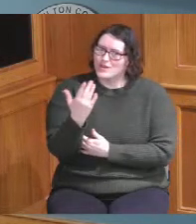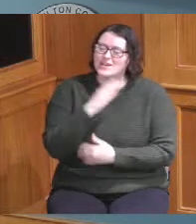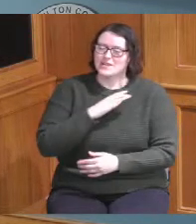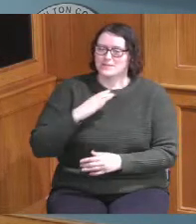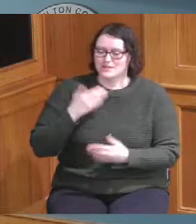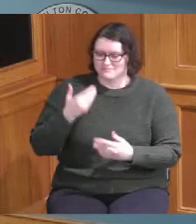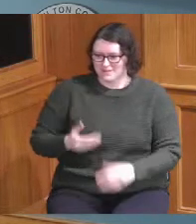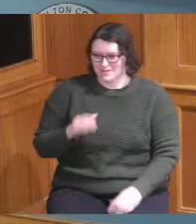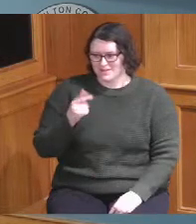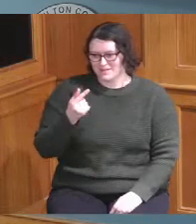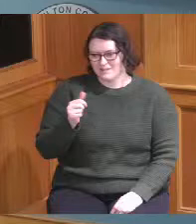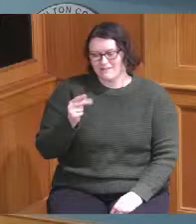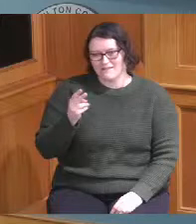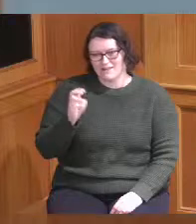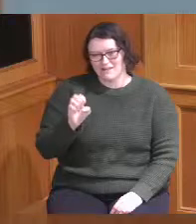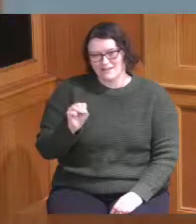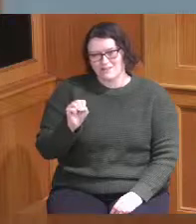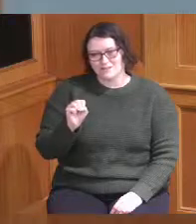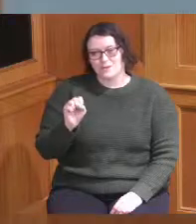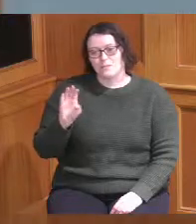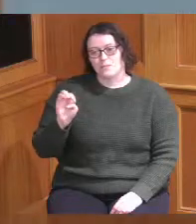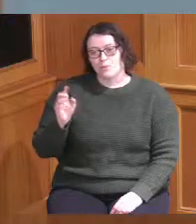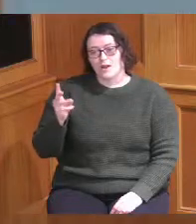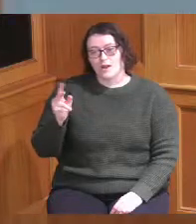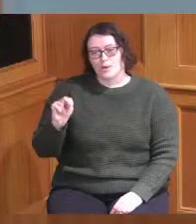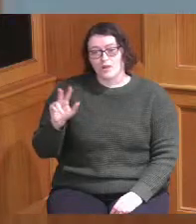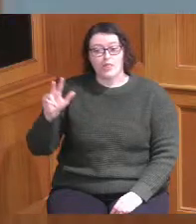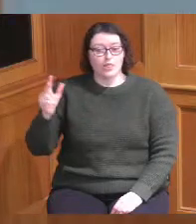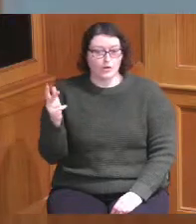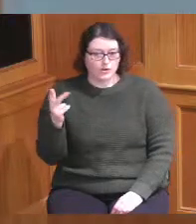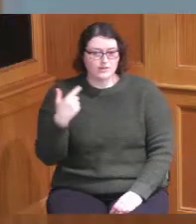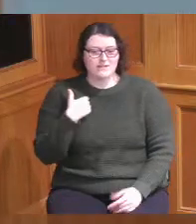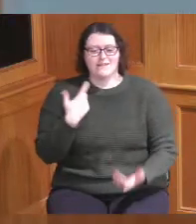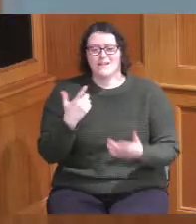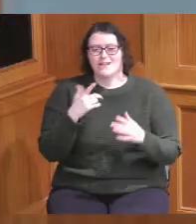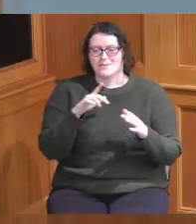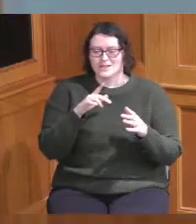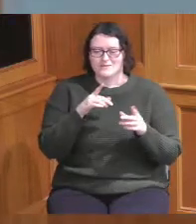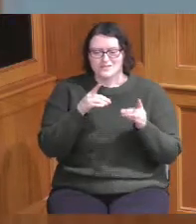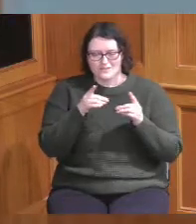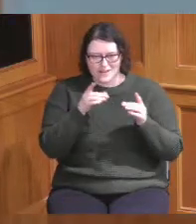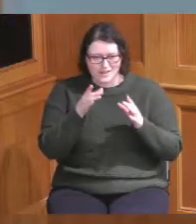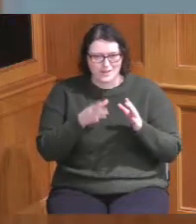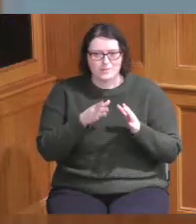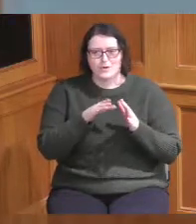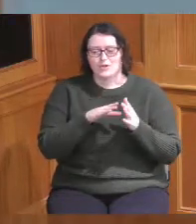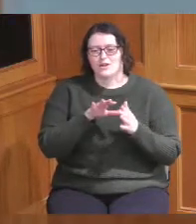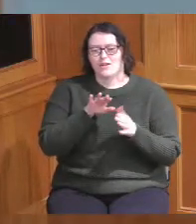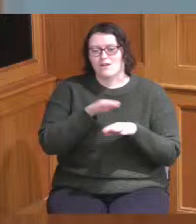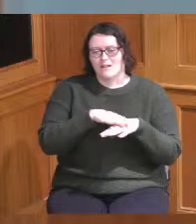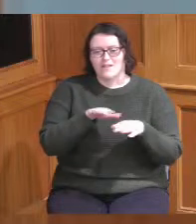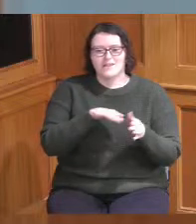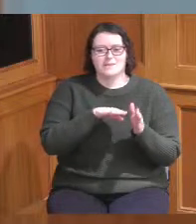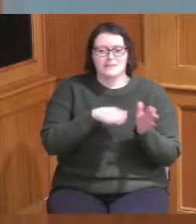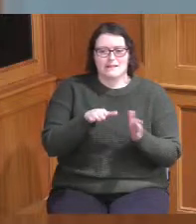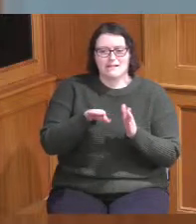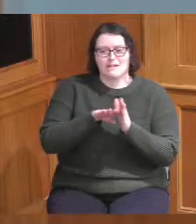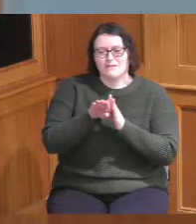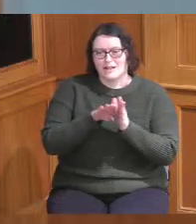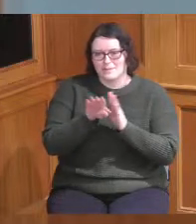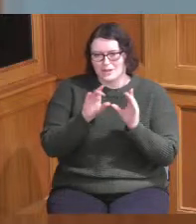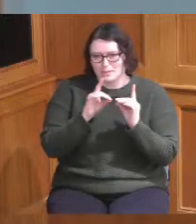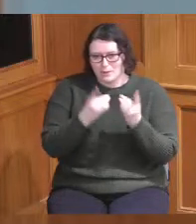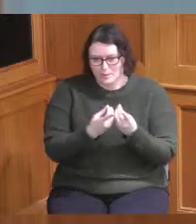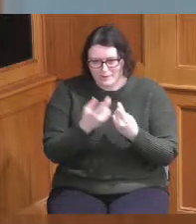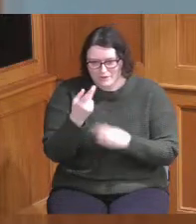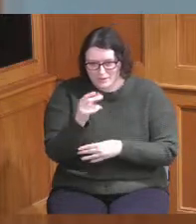Gaines Brown III, and I serve as a Program Manager in the Community Development Division of Hamilton County's Planning and Development Department. I'm here today